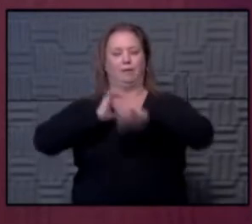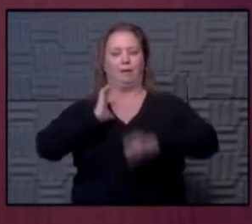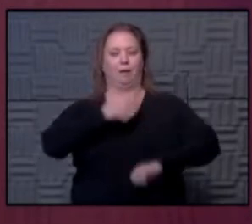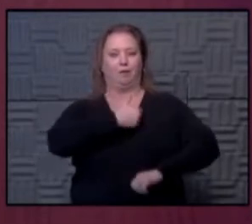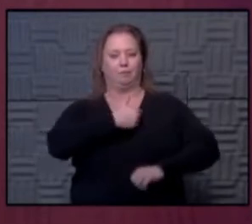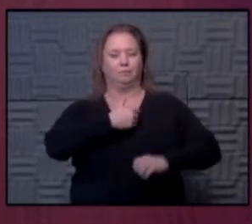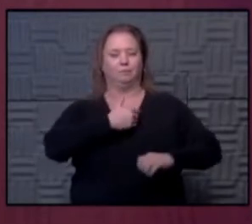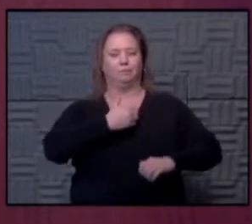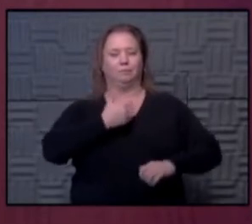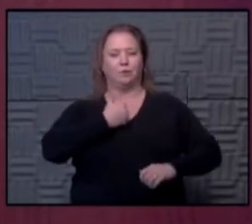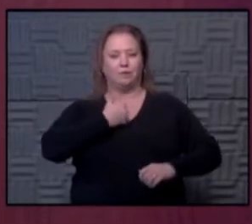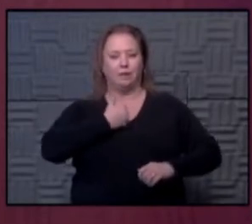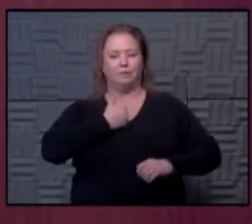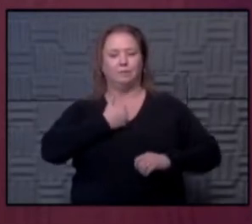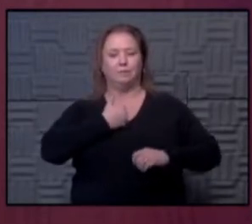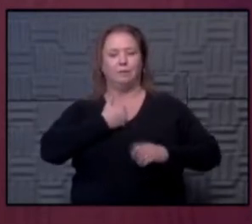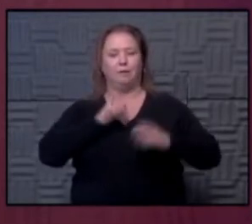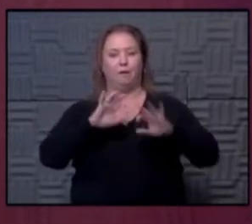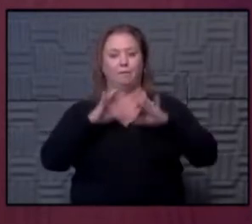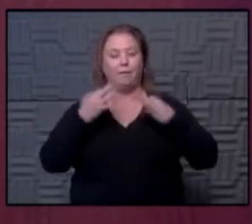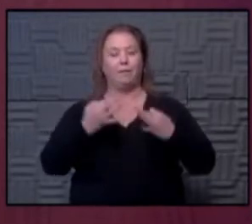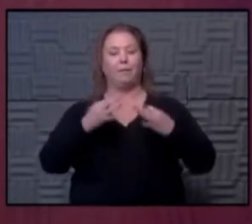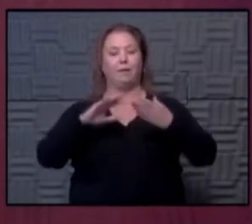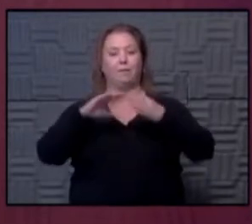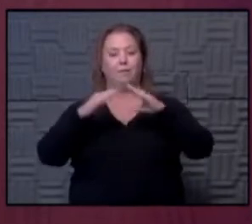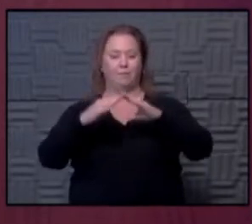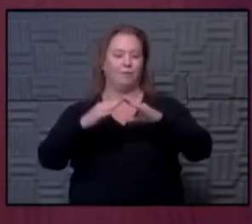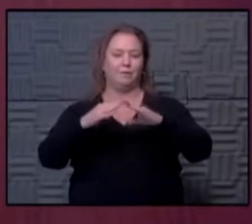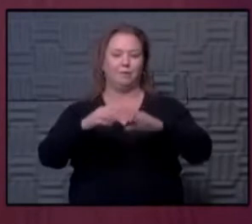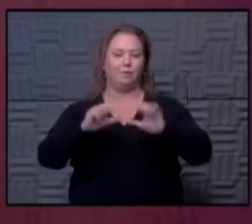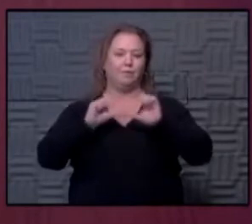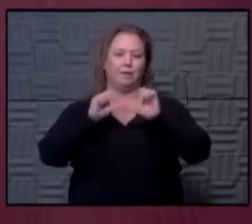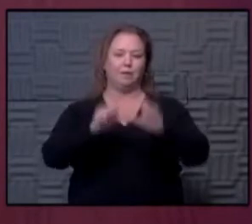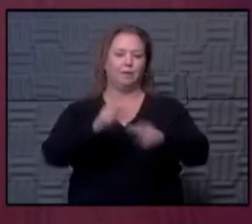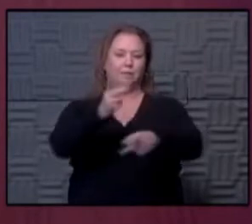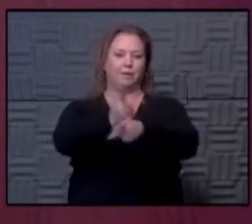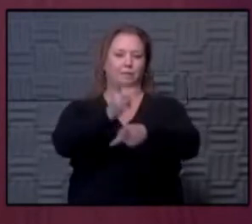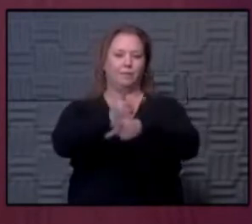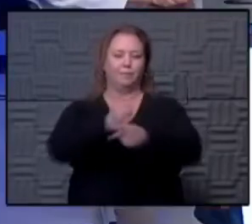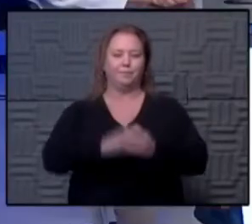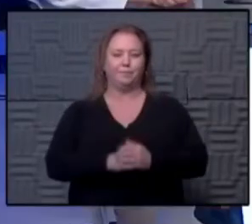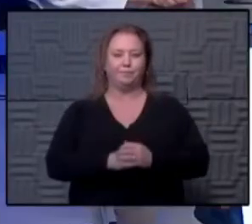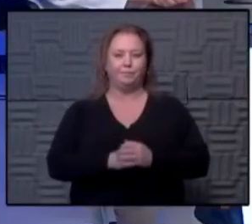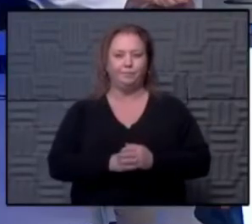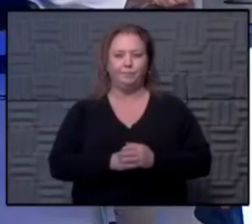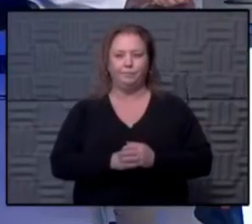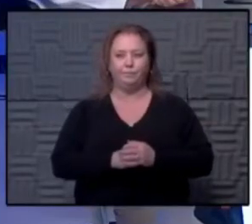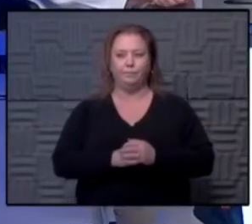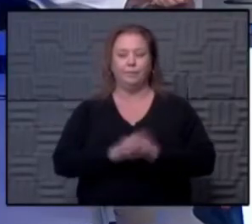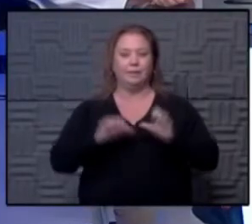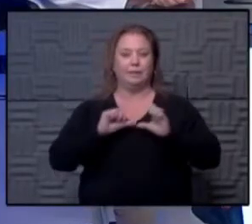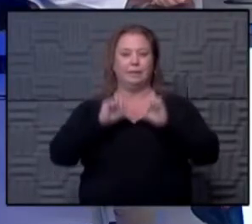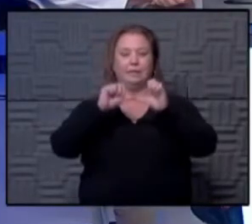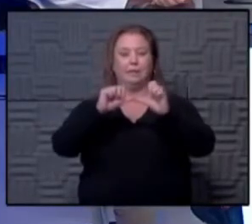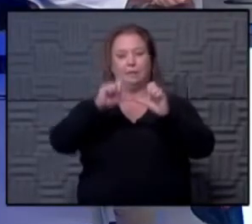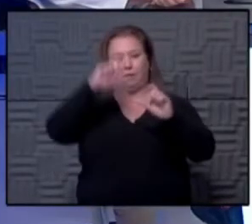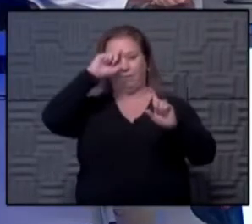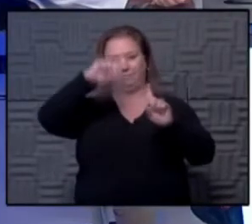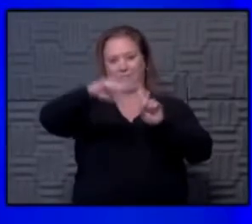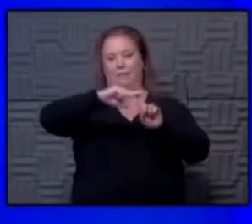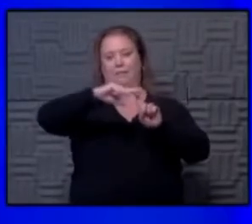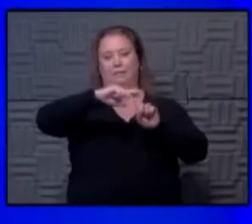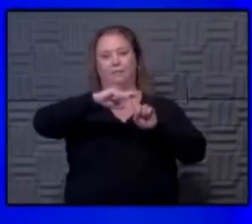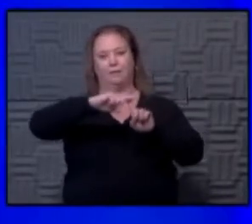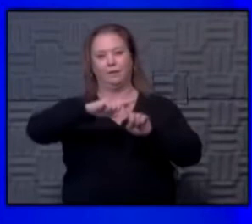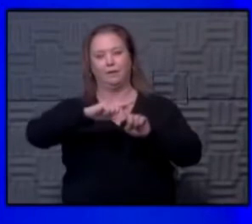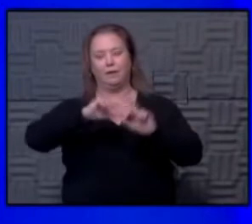so hopeful, but we have to be very careful with what we do. And Yeah, I think continue to have optimism, but